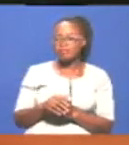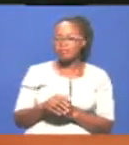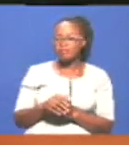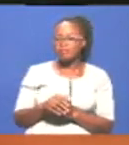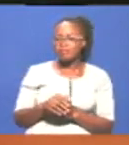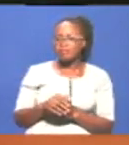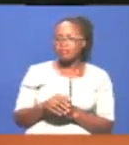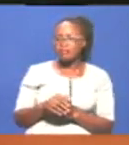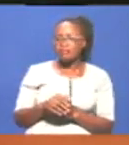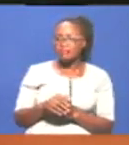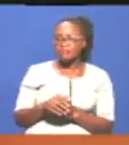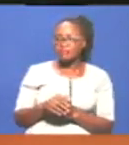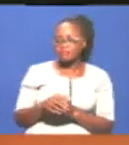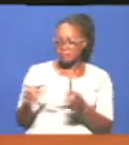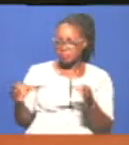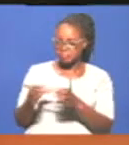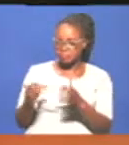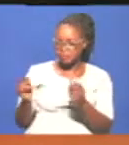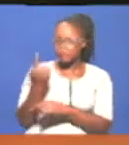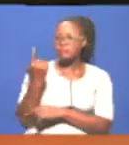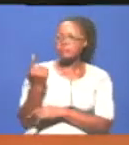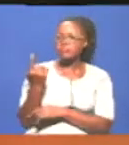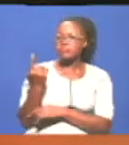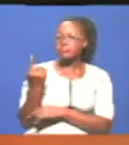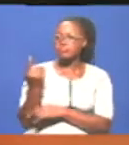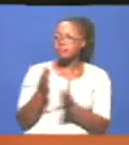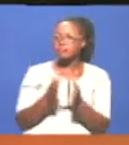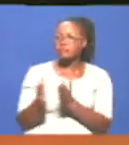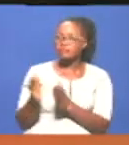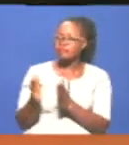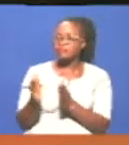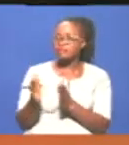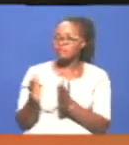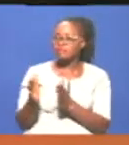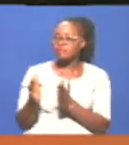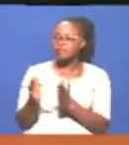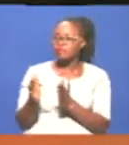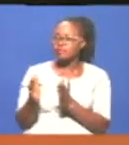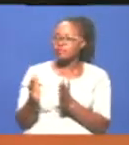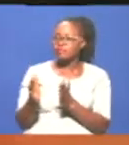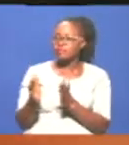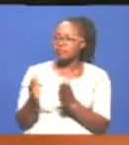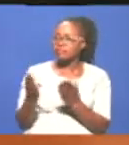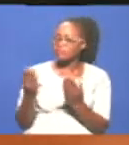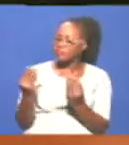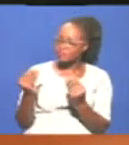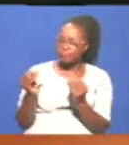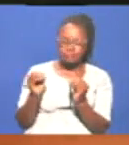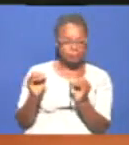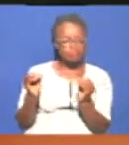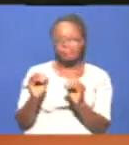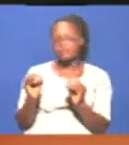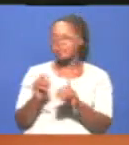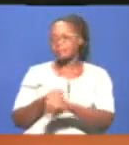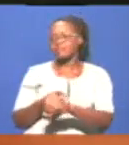let's talk about organizing this event. It was organized in what we'd say was not the easiest of times. Yes. The story about